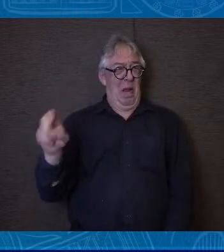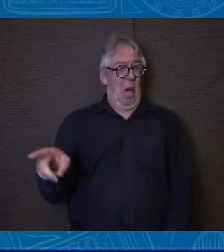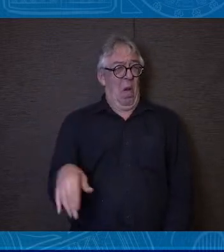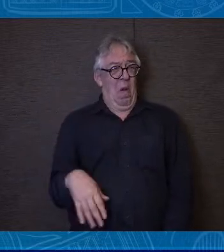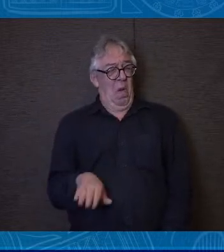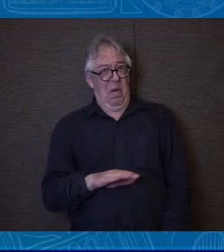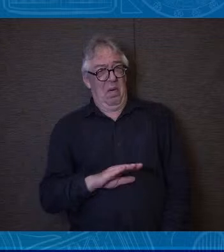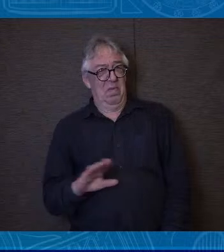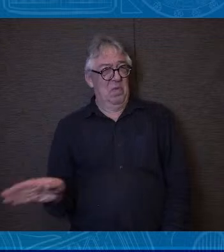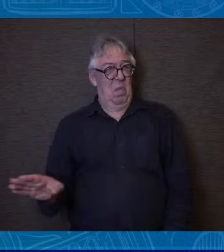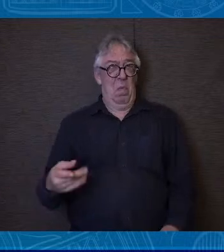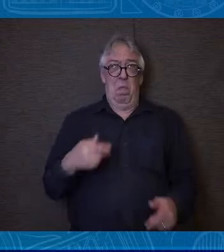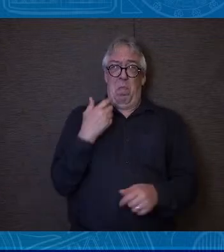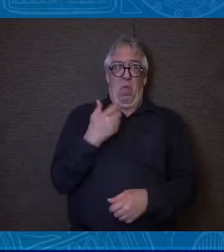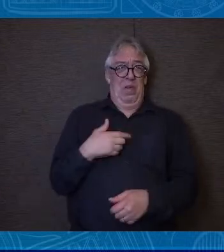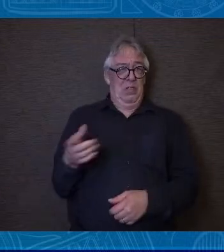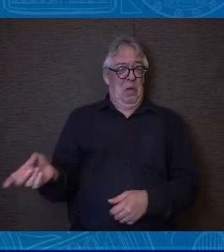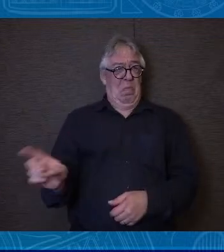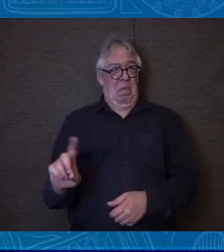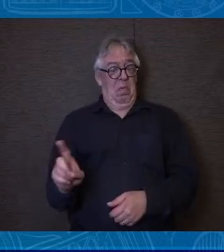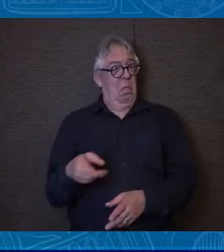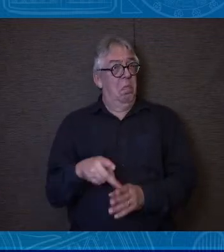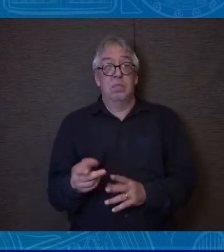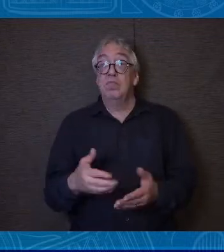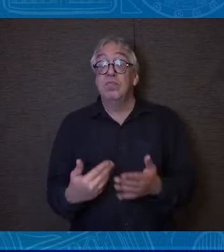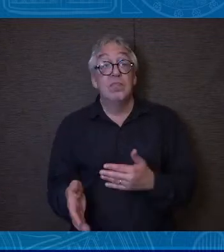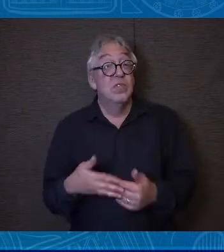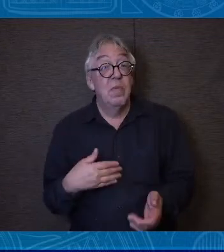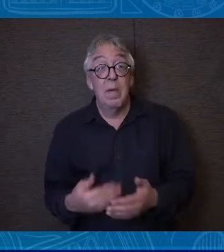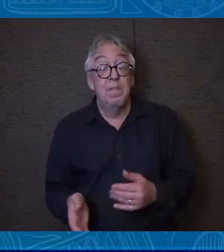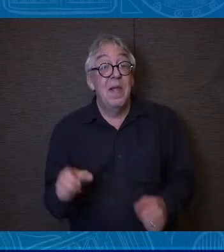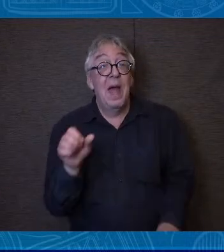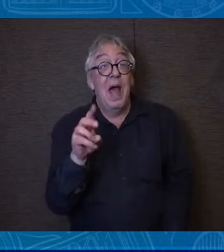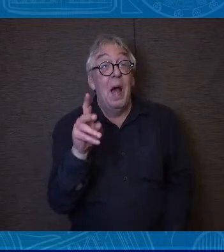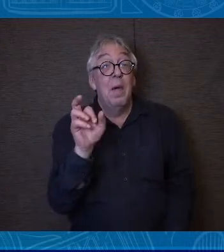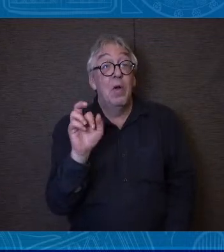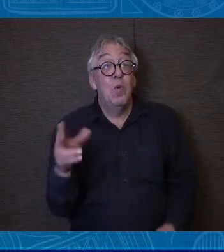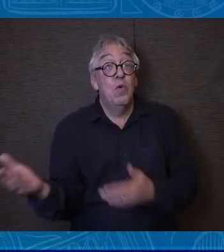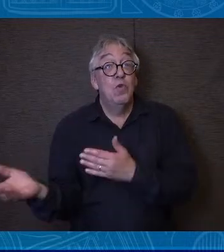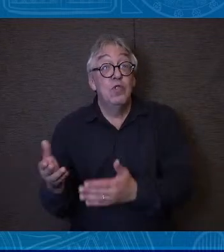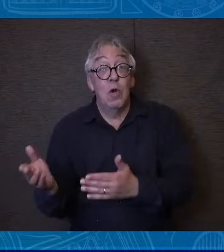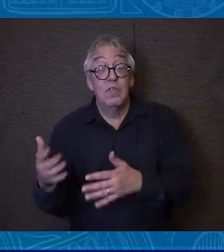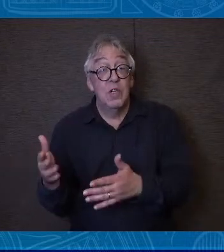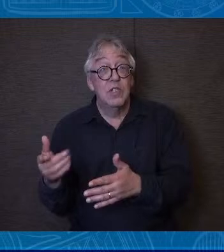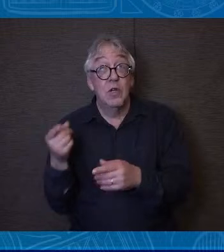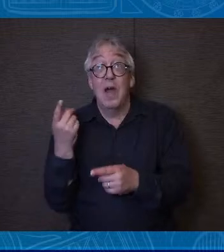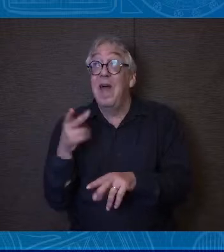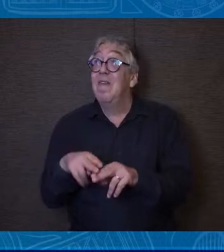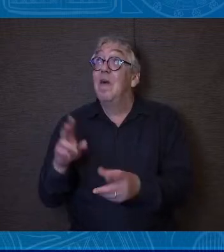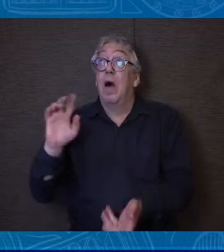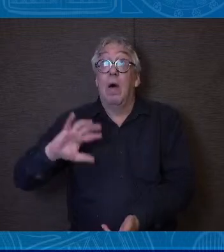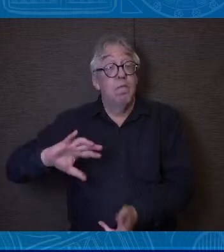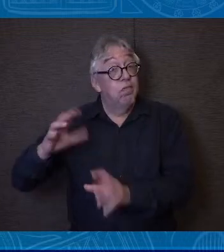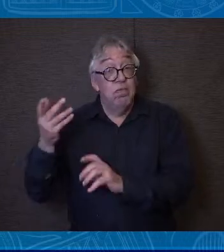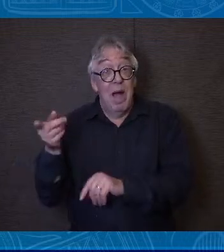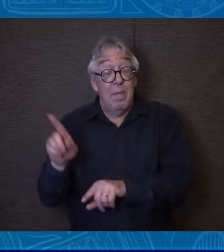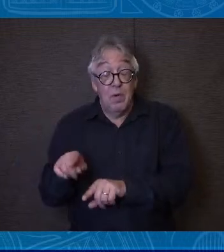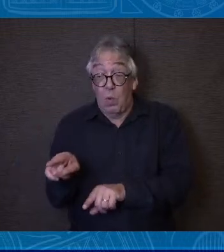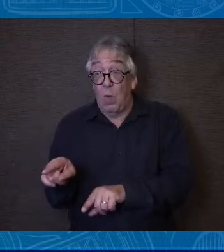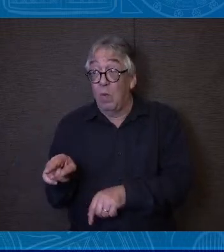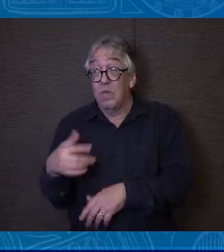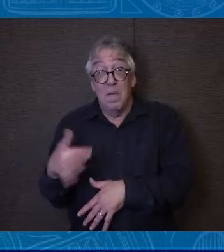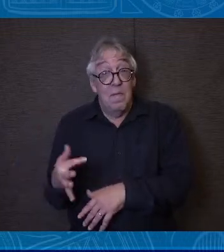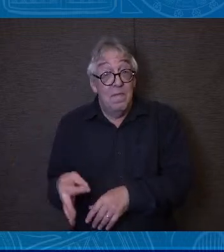but really, no. The amateur service is very valuable in times of disaster. You cannot dislodge them from that